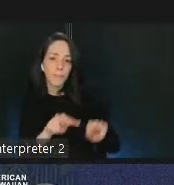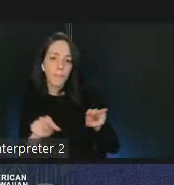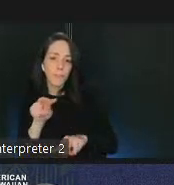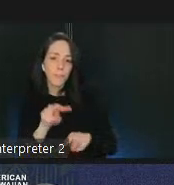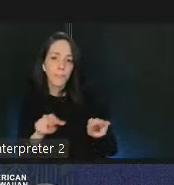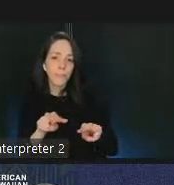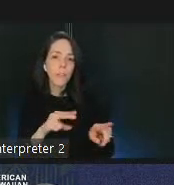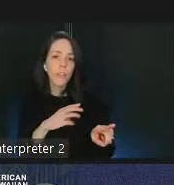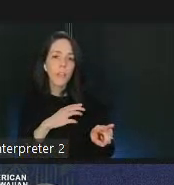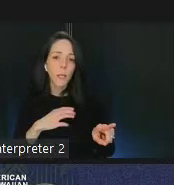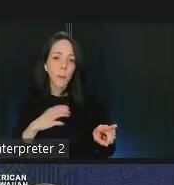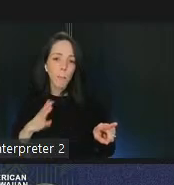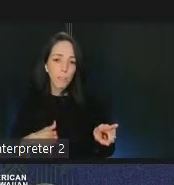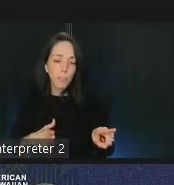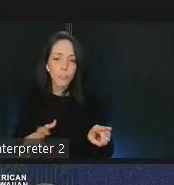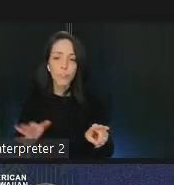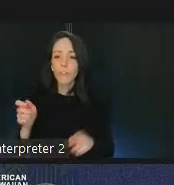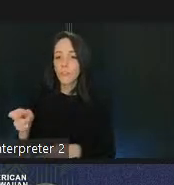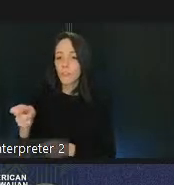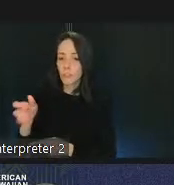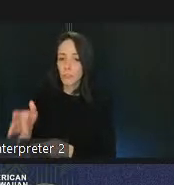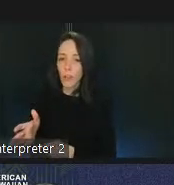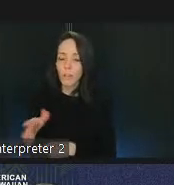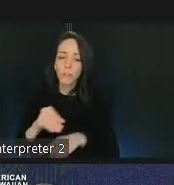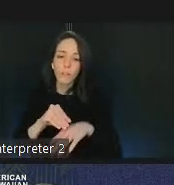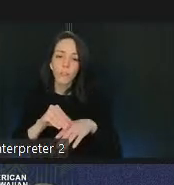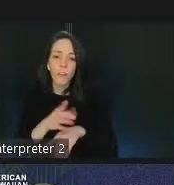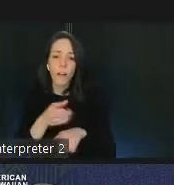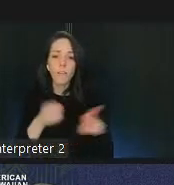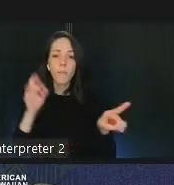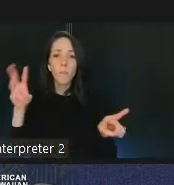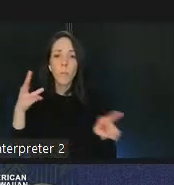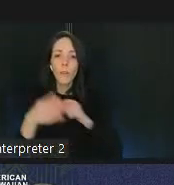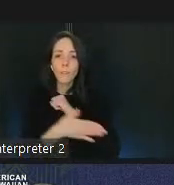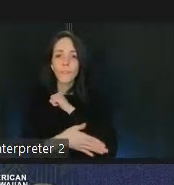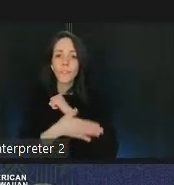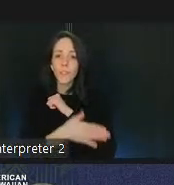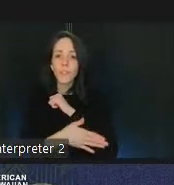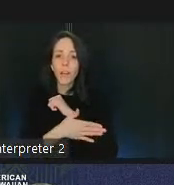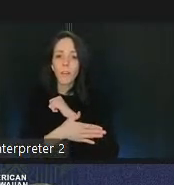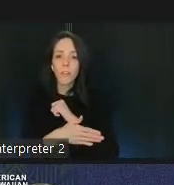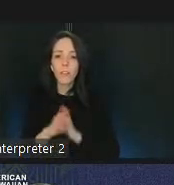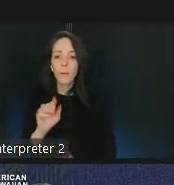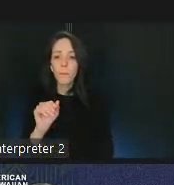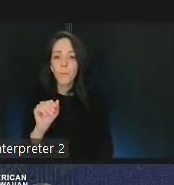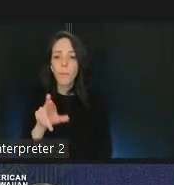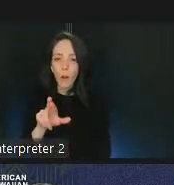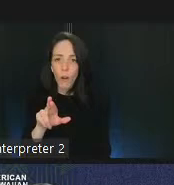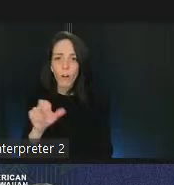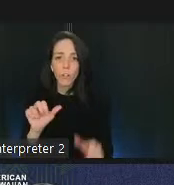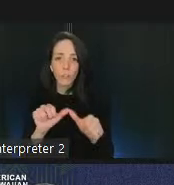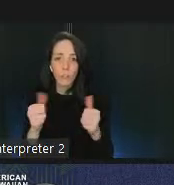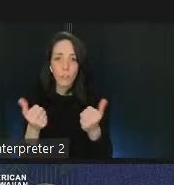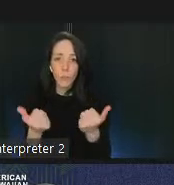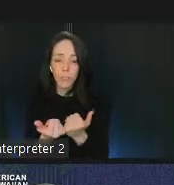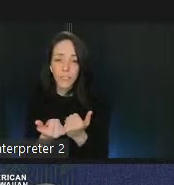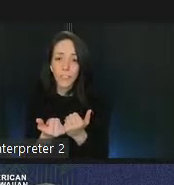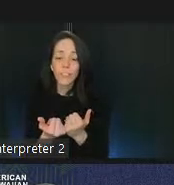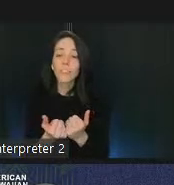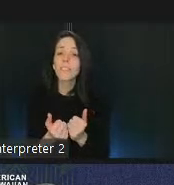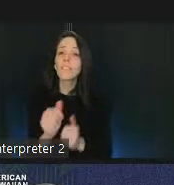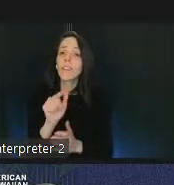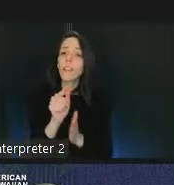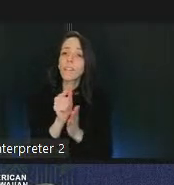Presiding Judge and advised by the Washington County Bar Association's Law Library Committee. The Law Library, which is also funded